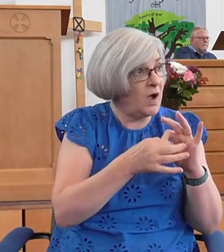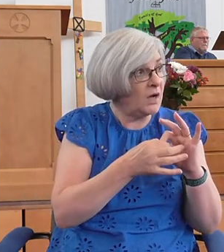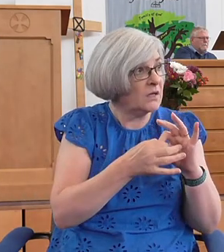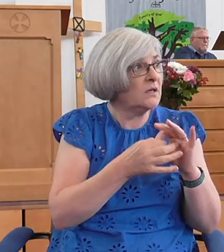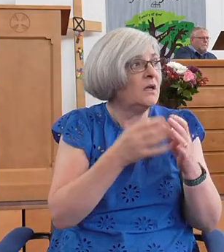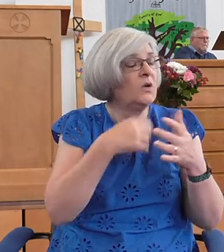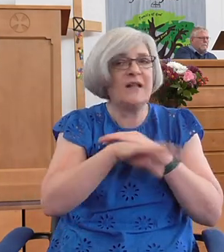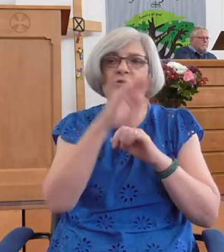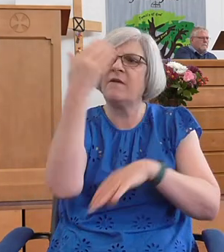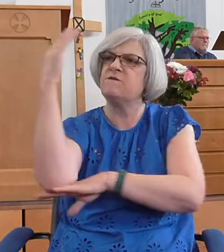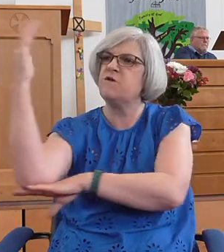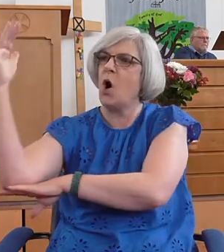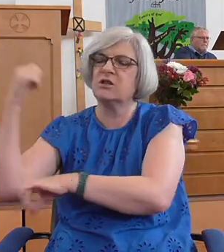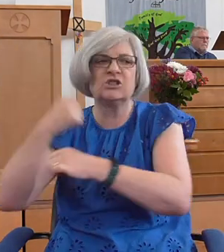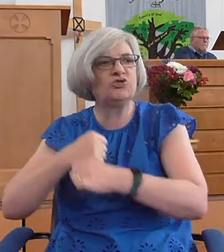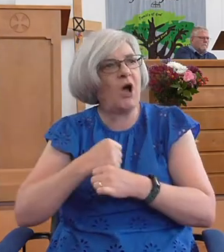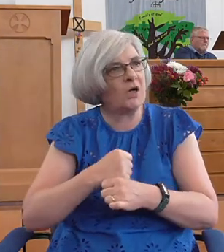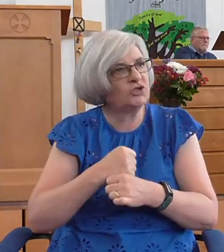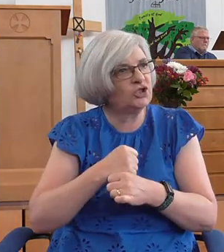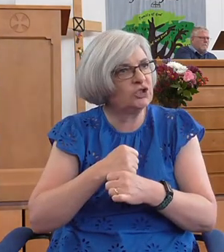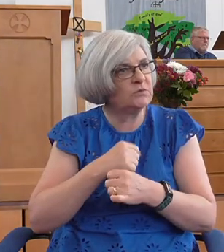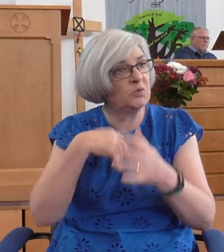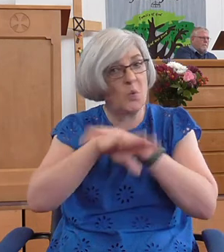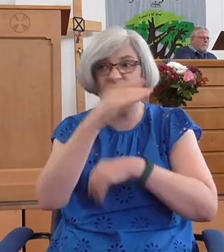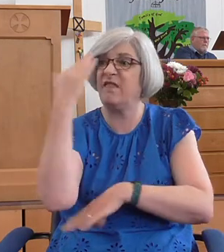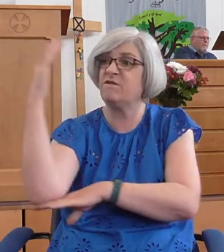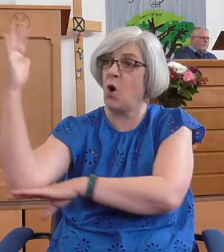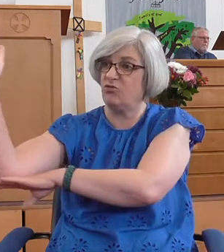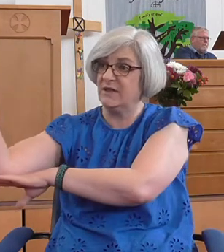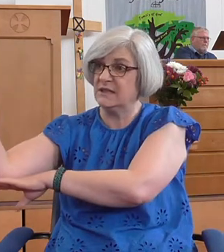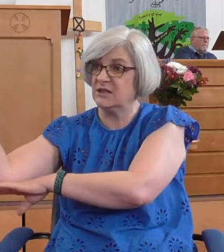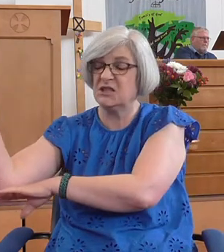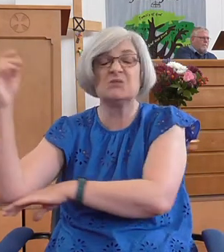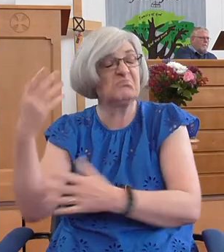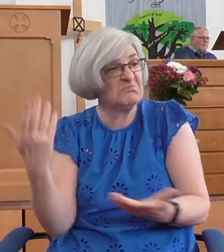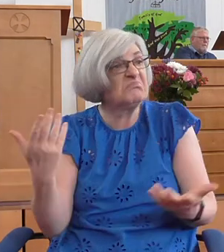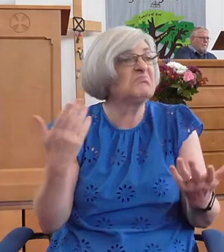Church. So we're going to the forest together, and hence we're going to sing,